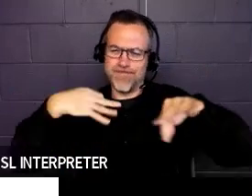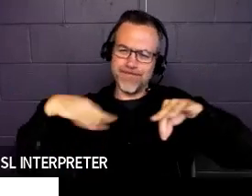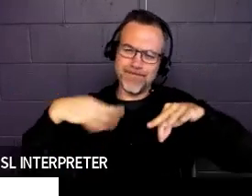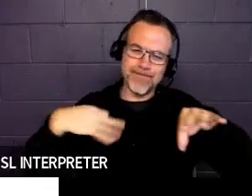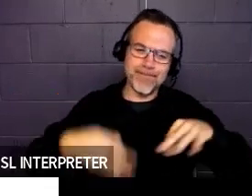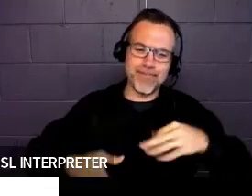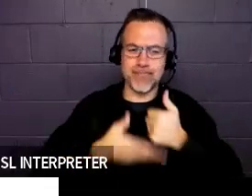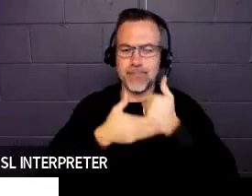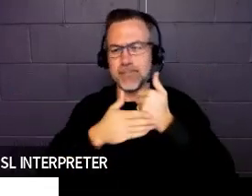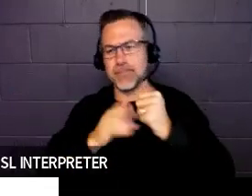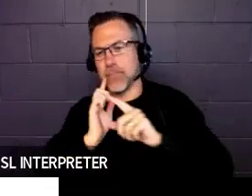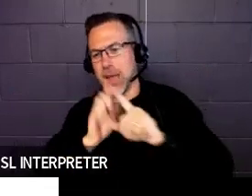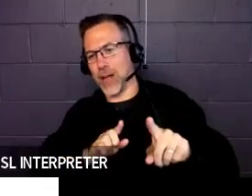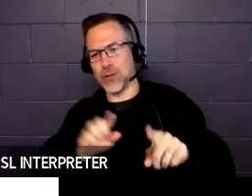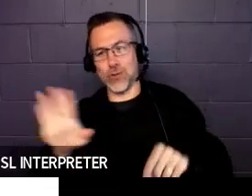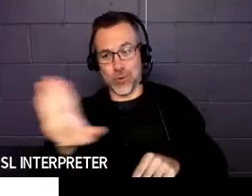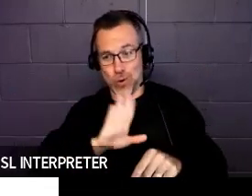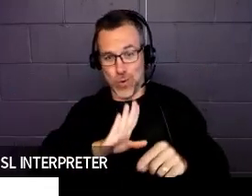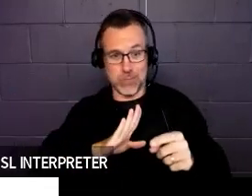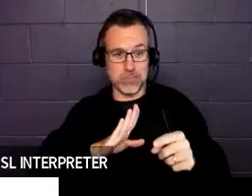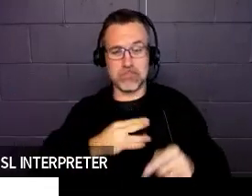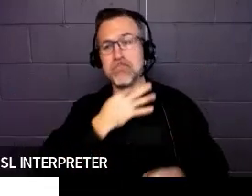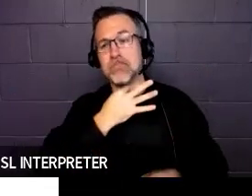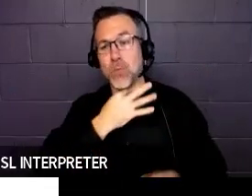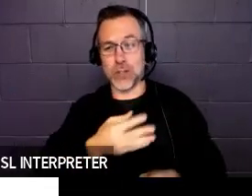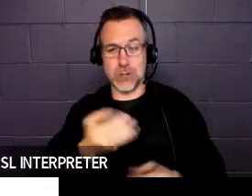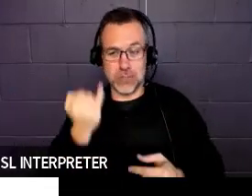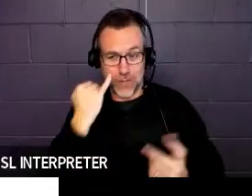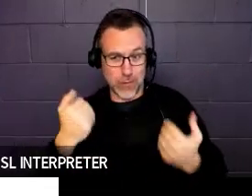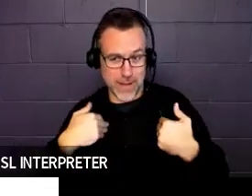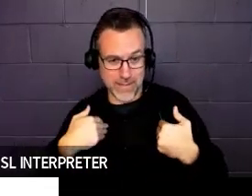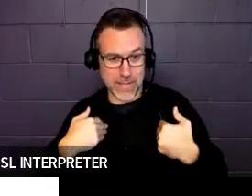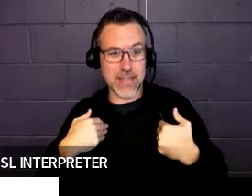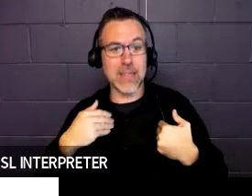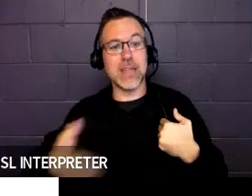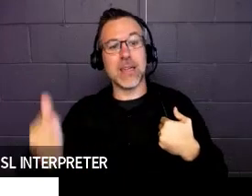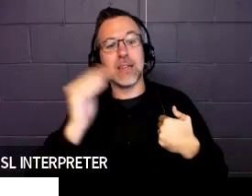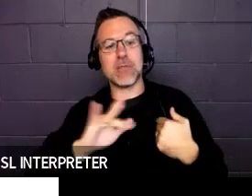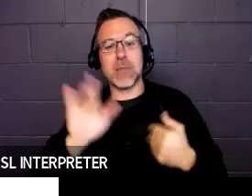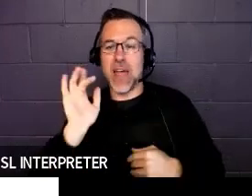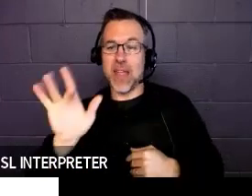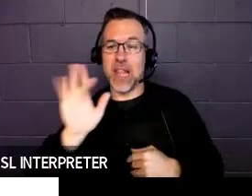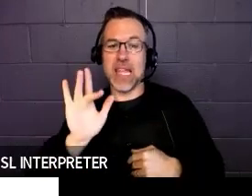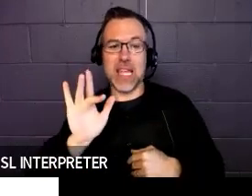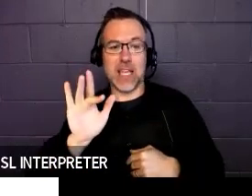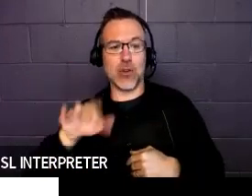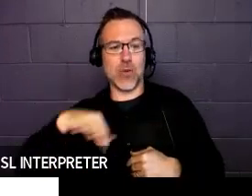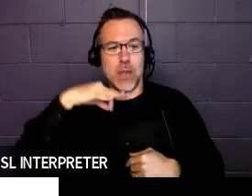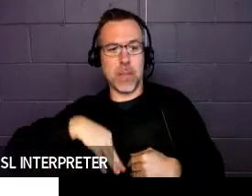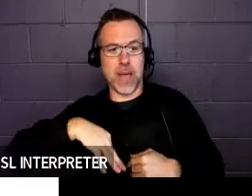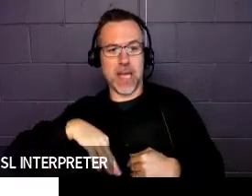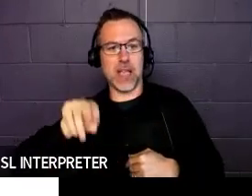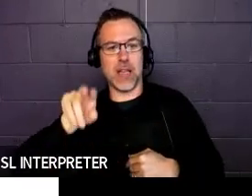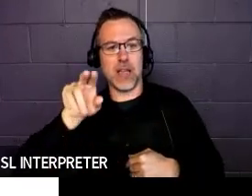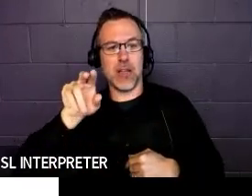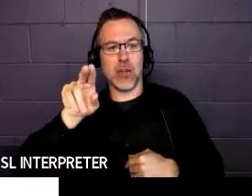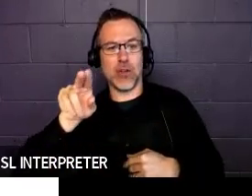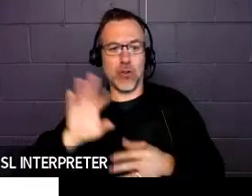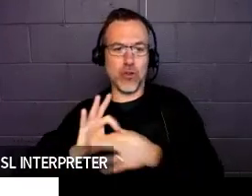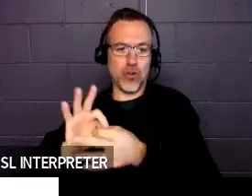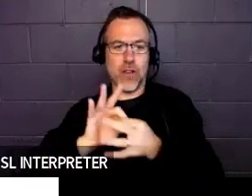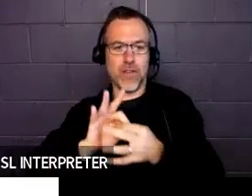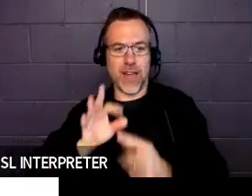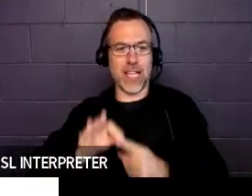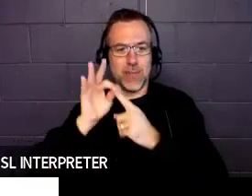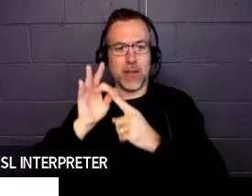lot of questions that you might have. This is a link to the Maine Unified Special Ed Regulations, or MUSER.